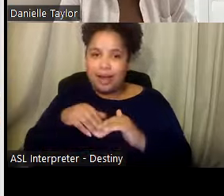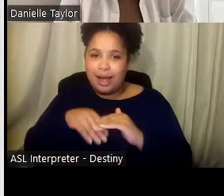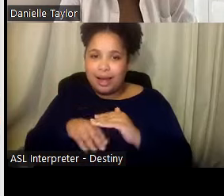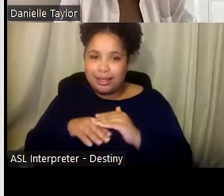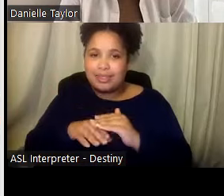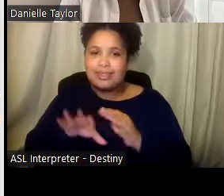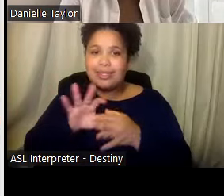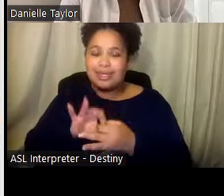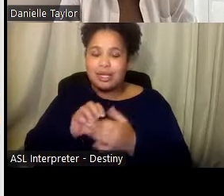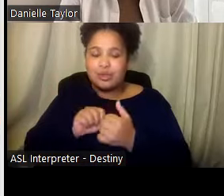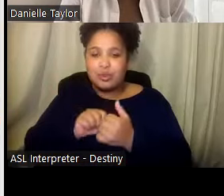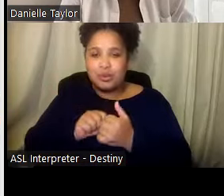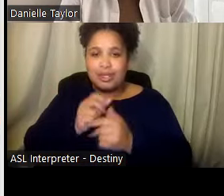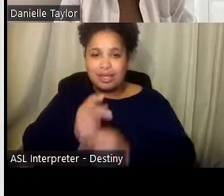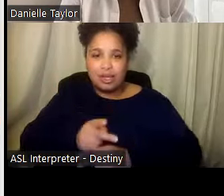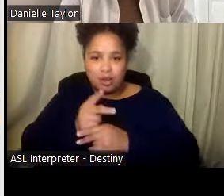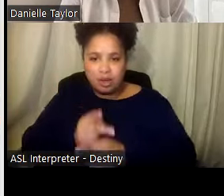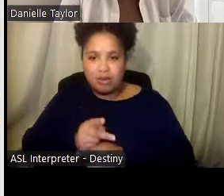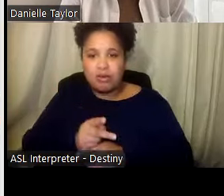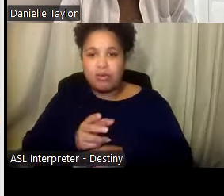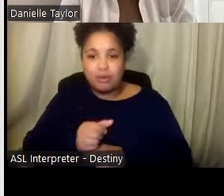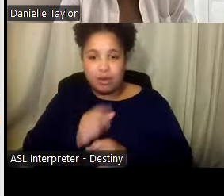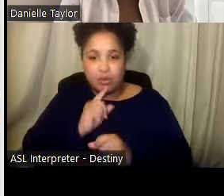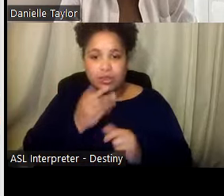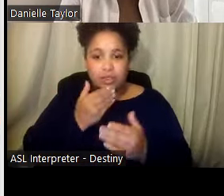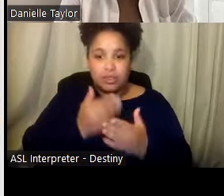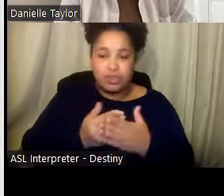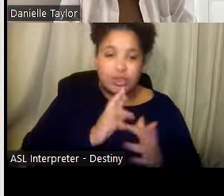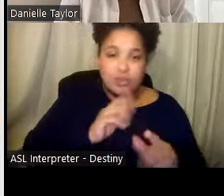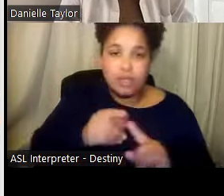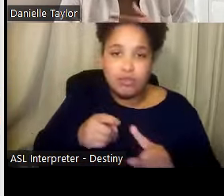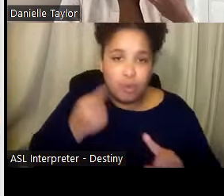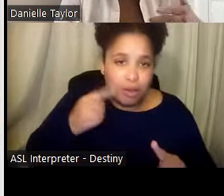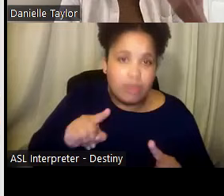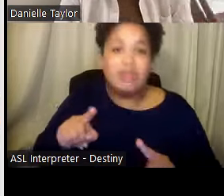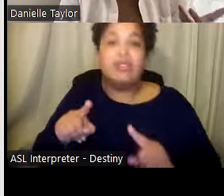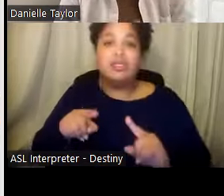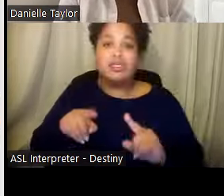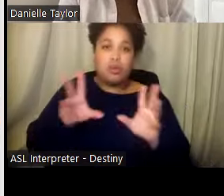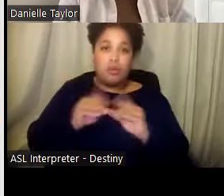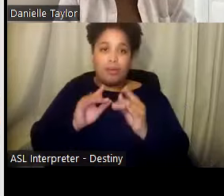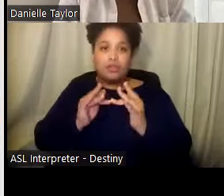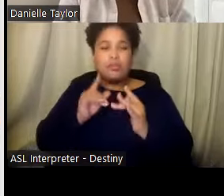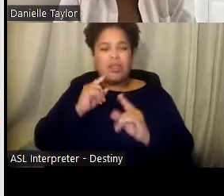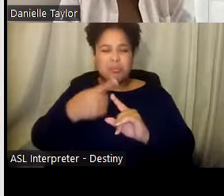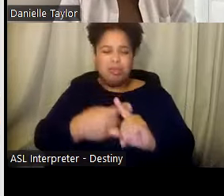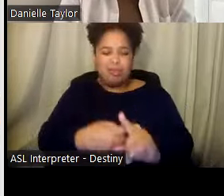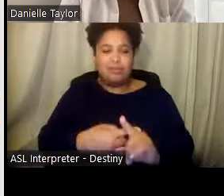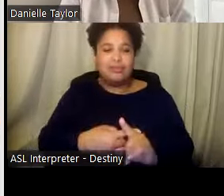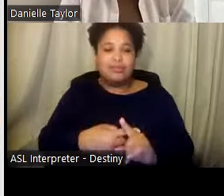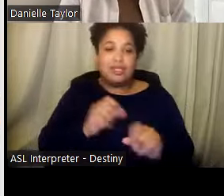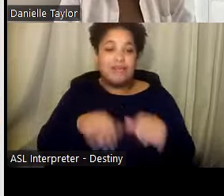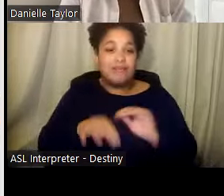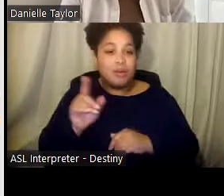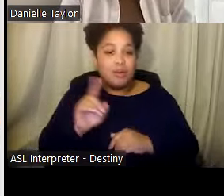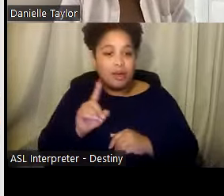these webinars and have gotten positive feedback from attendees. So we'll be releasing these on a monthly basis, and all of these can be